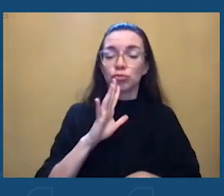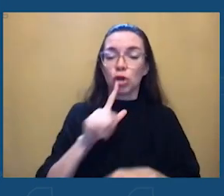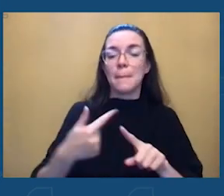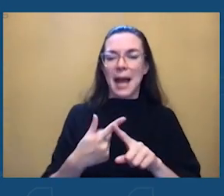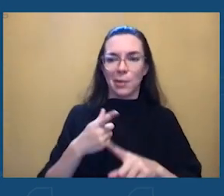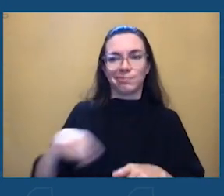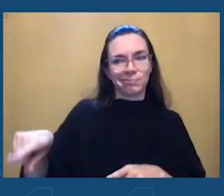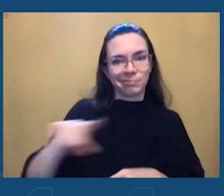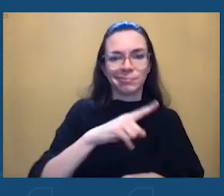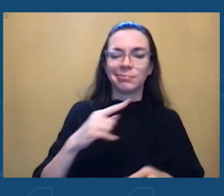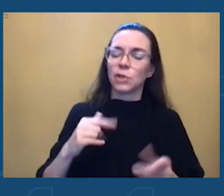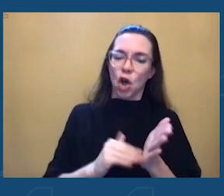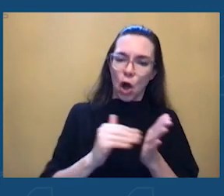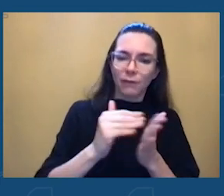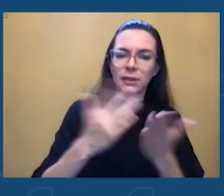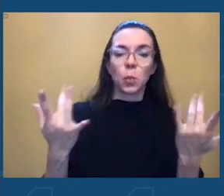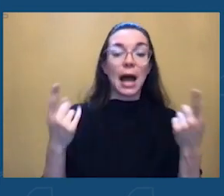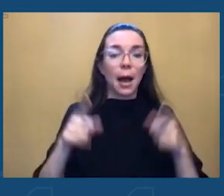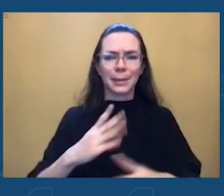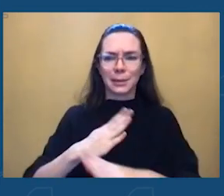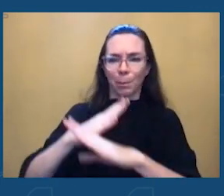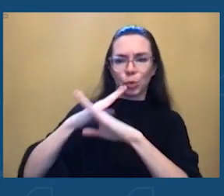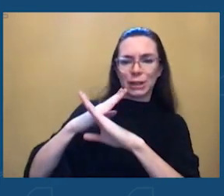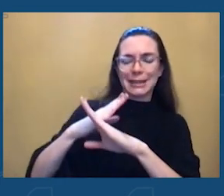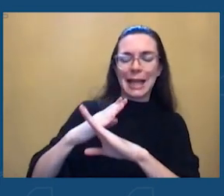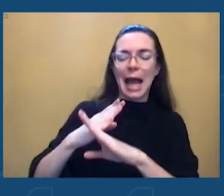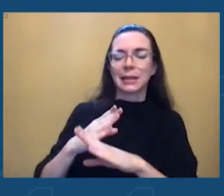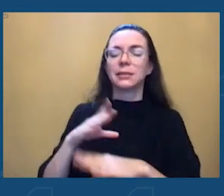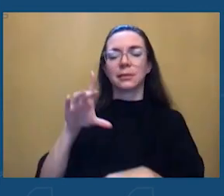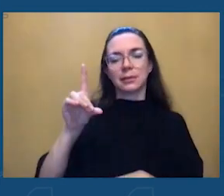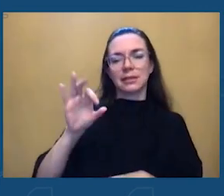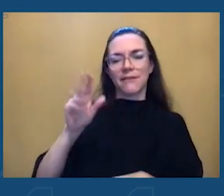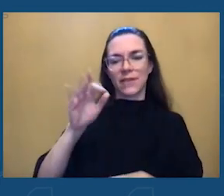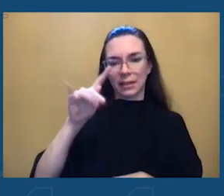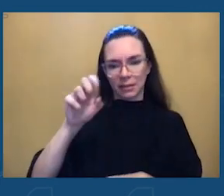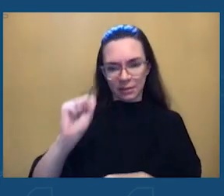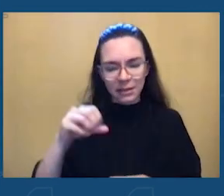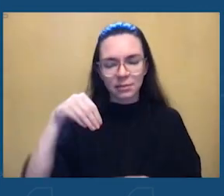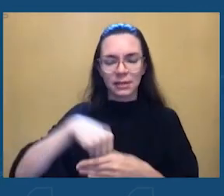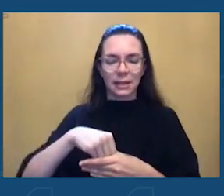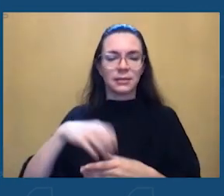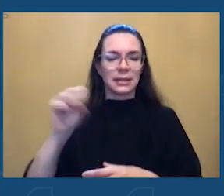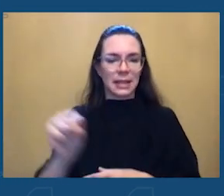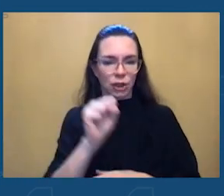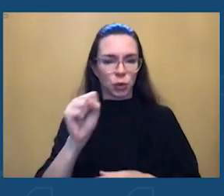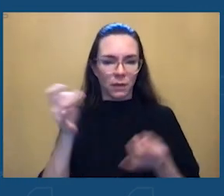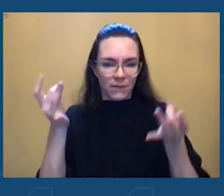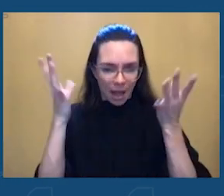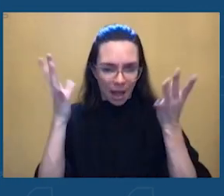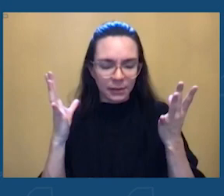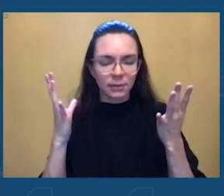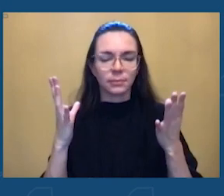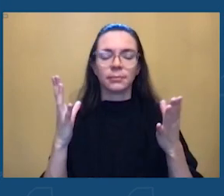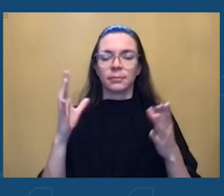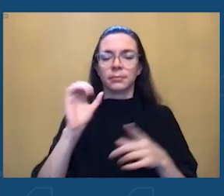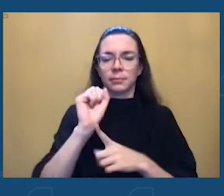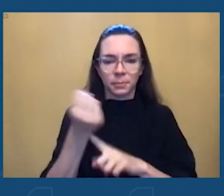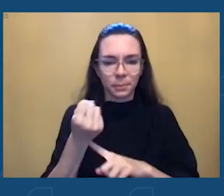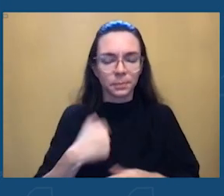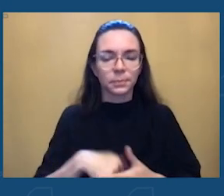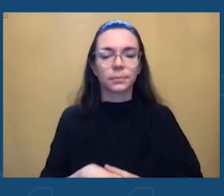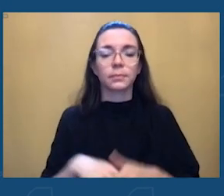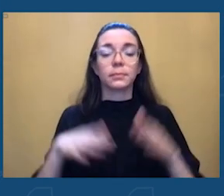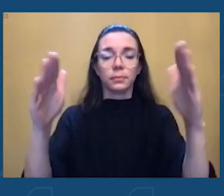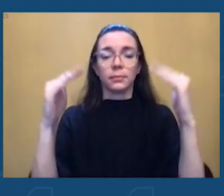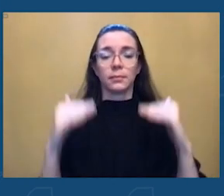sexual violence. There are few who would argue that we need wholesale reform of our laws